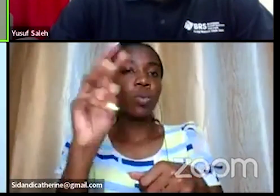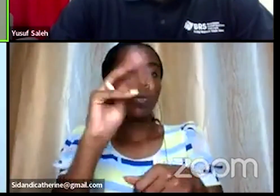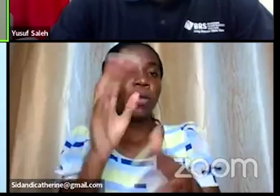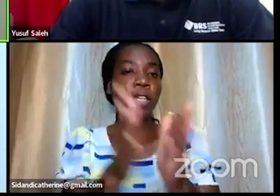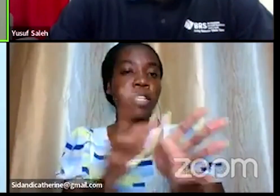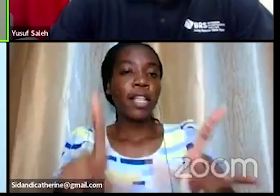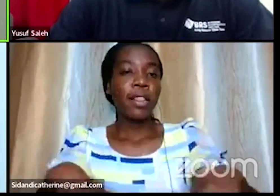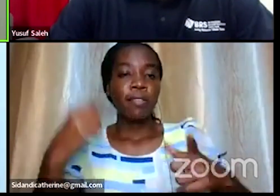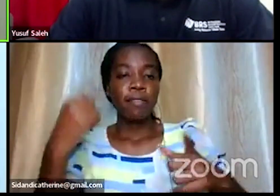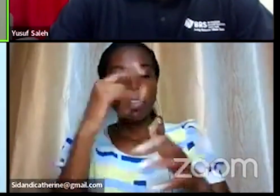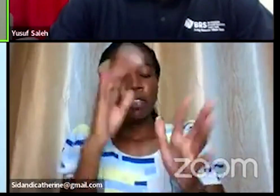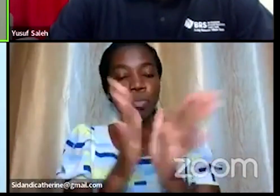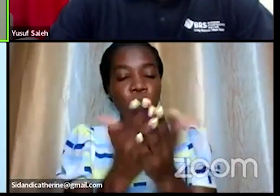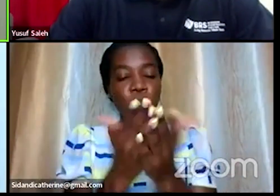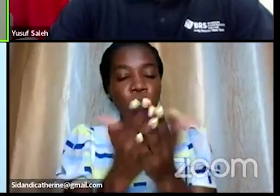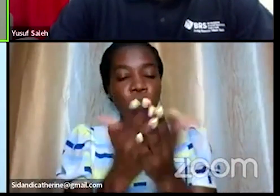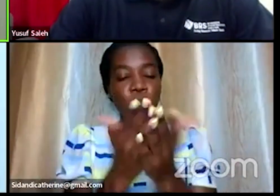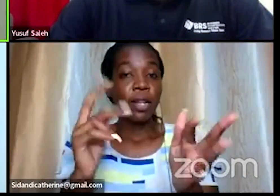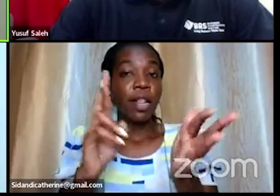The recording to this